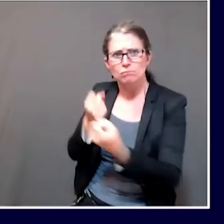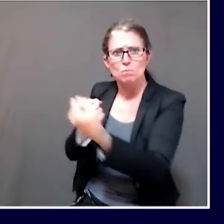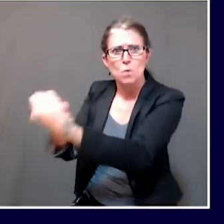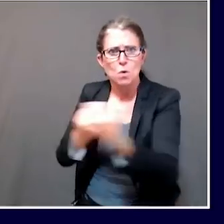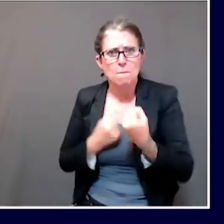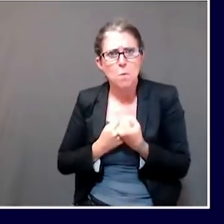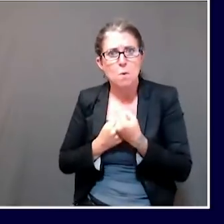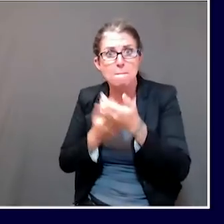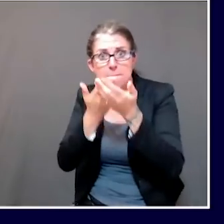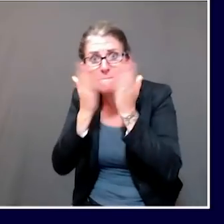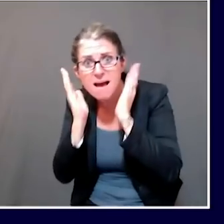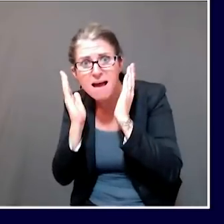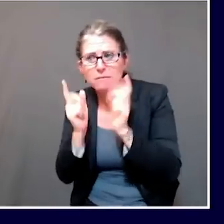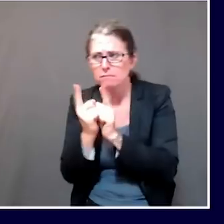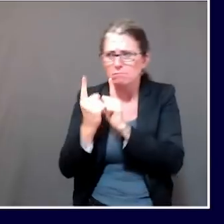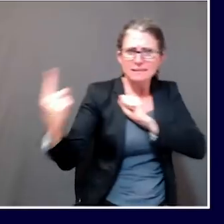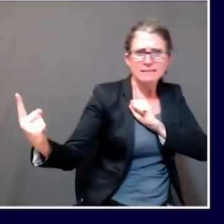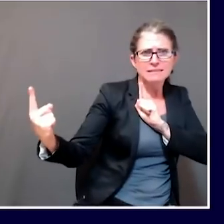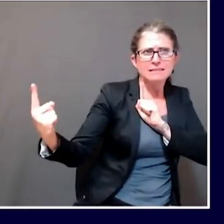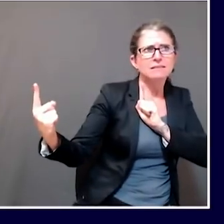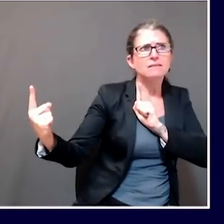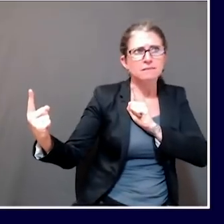physically distanced from one another.